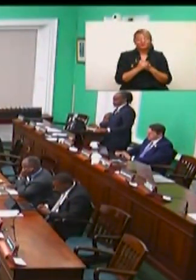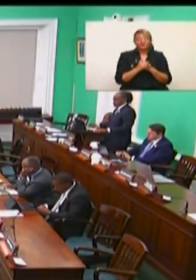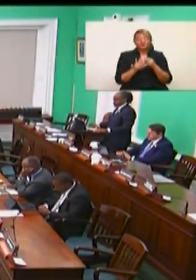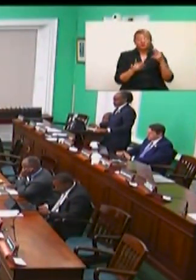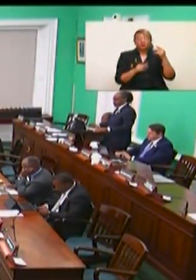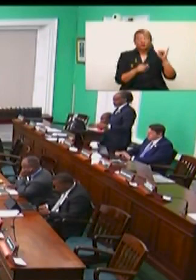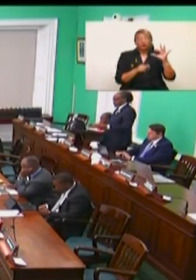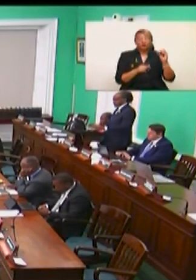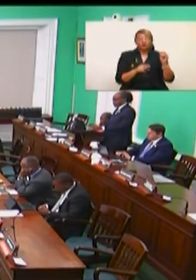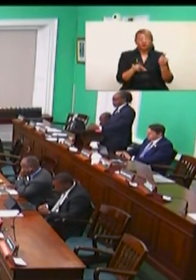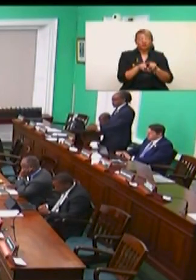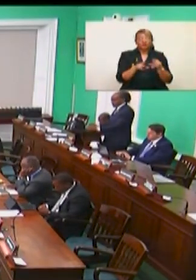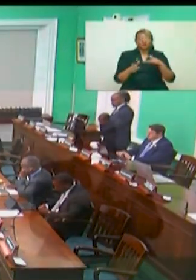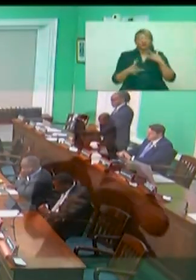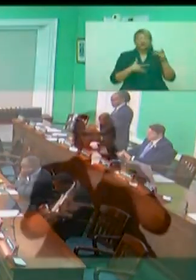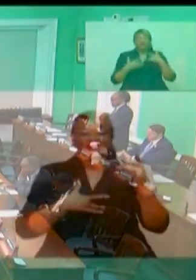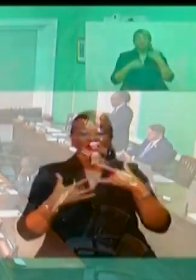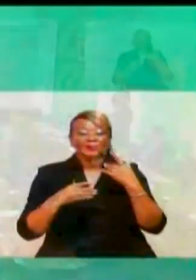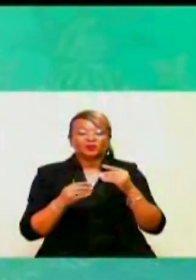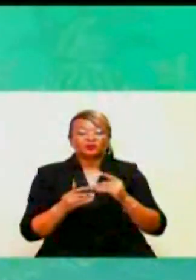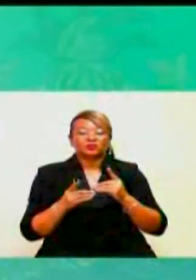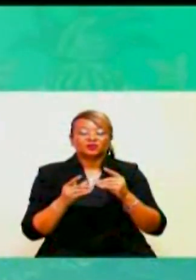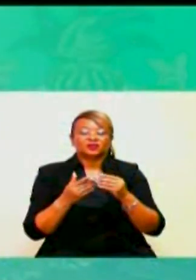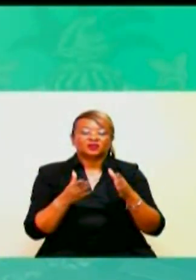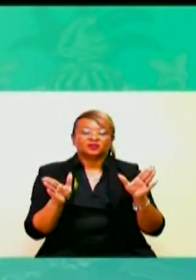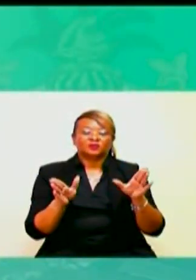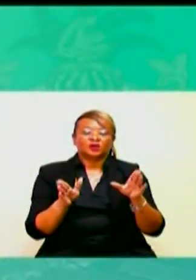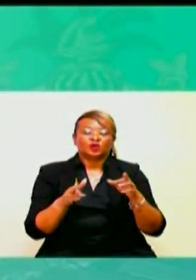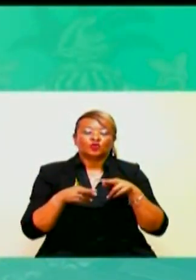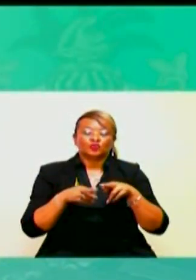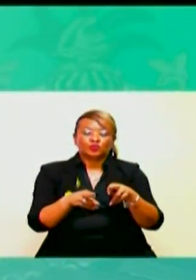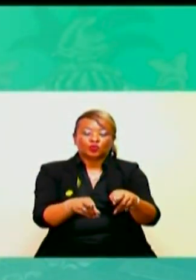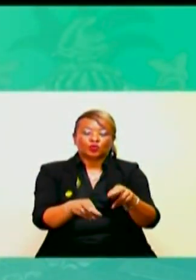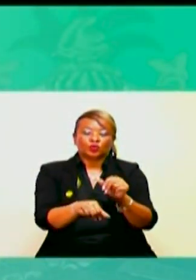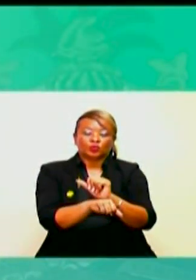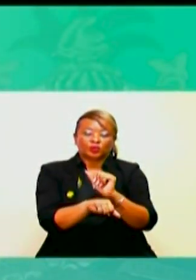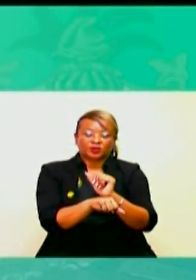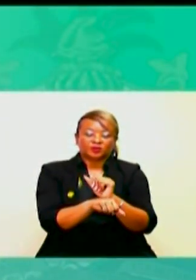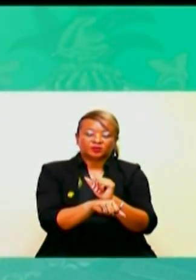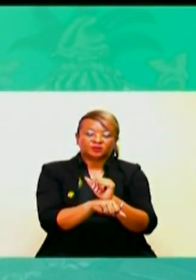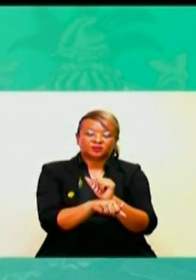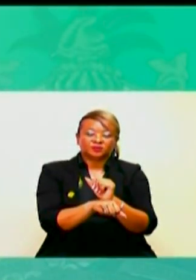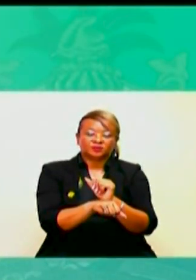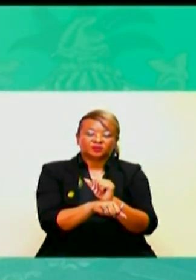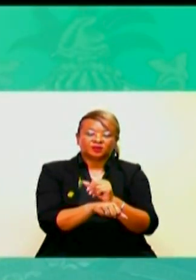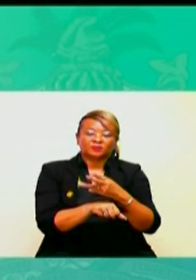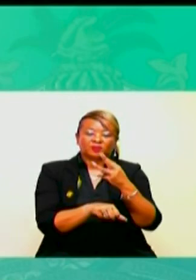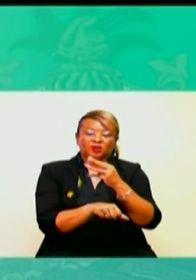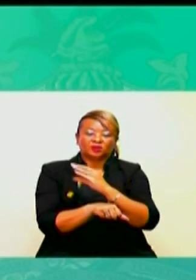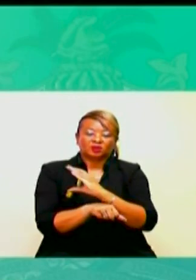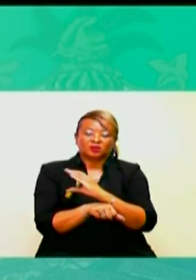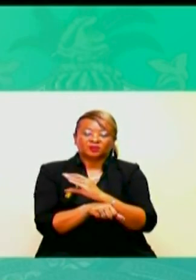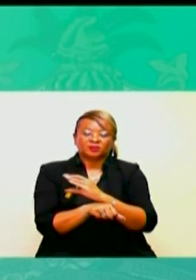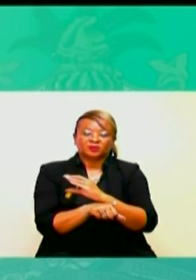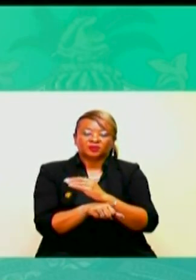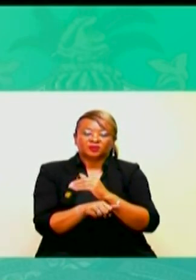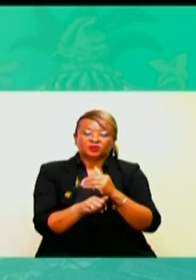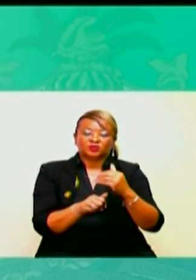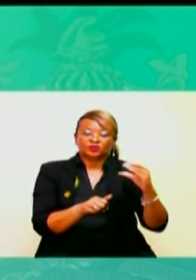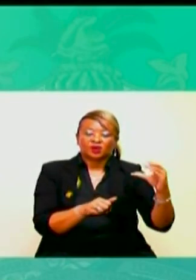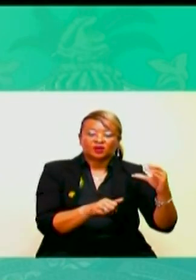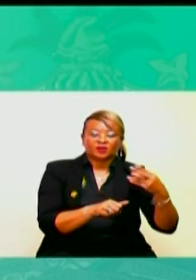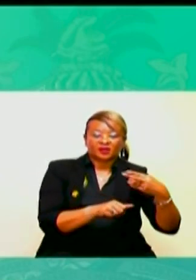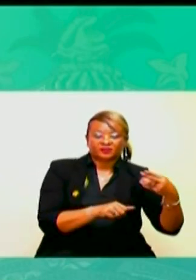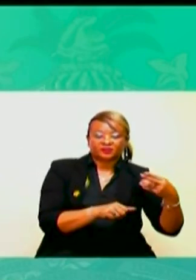North Abaco is also excited about the nationwide road repairs initiative. From Marsh Harbor Medical Center to Crown Haven